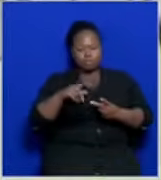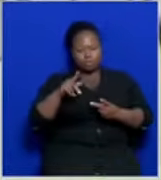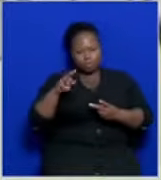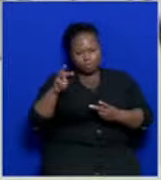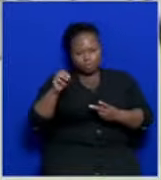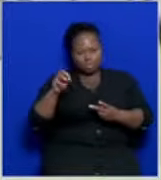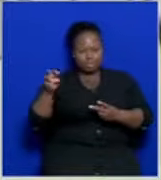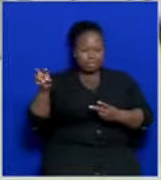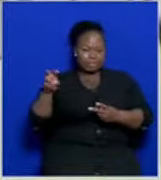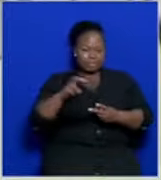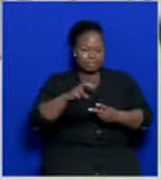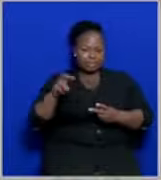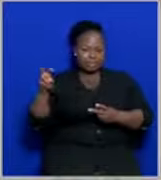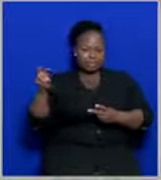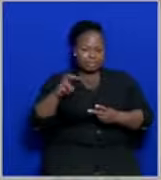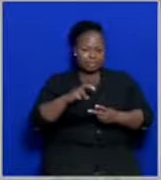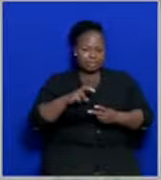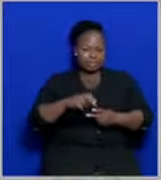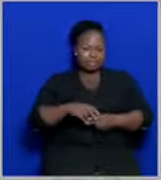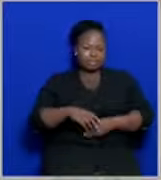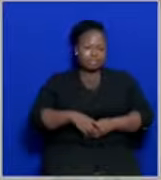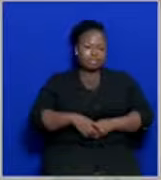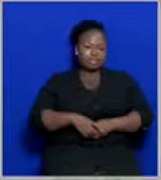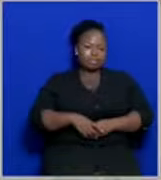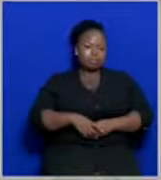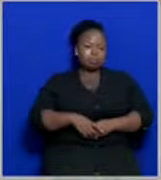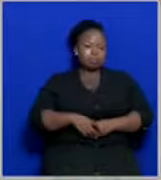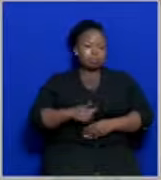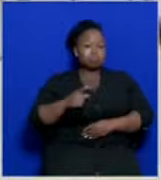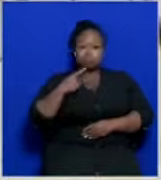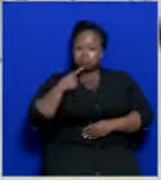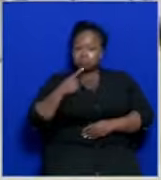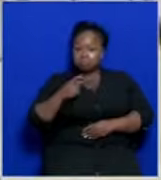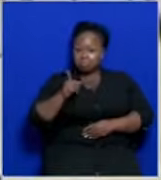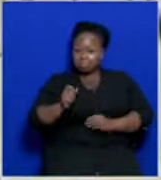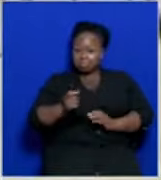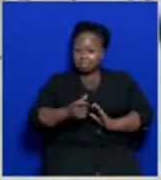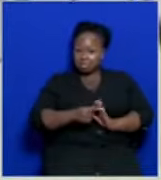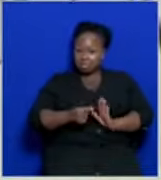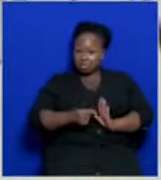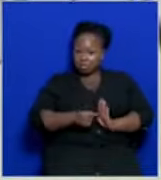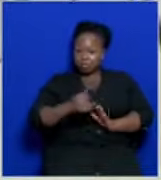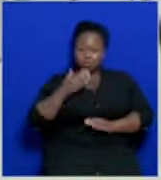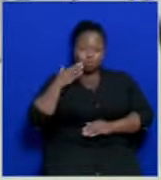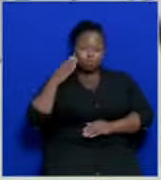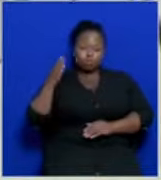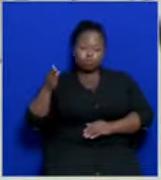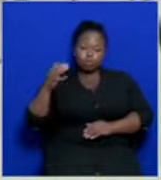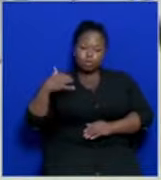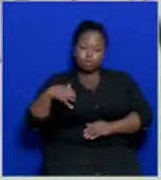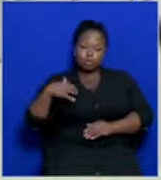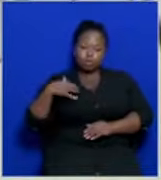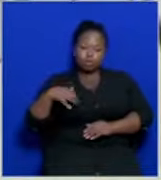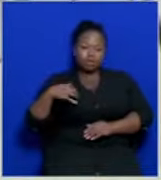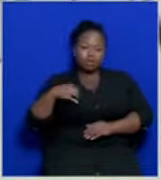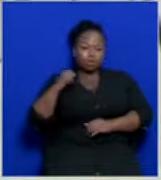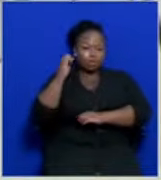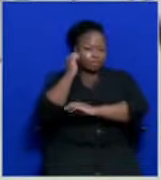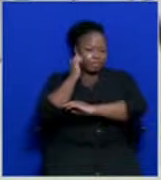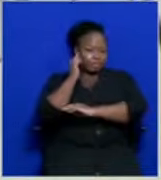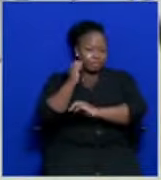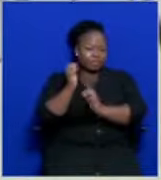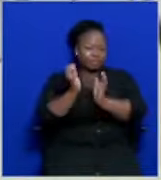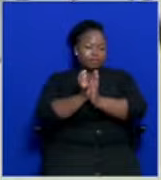kilos. And you say that is the day you attended to the Ekurhuleni offices Yes. for a meeting with